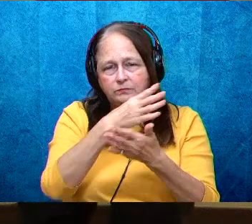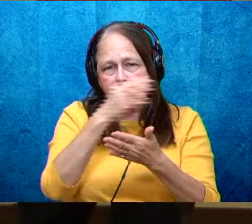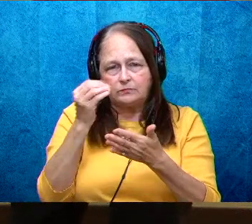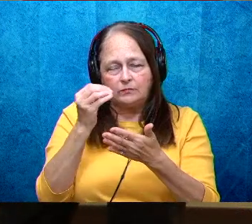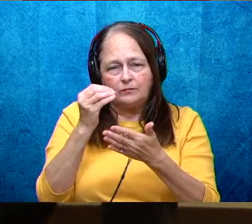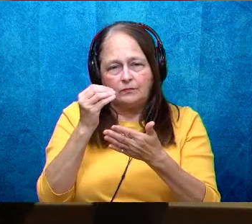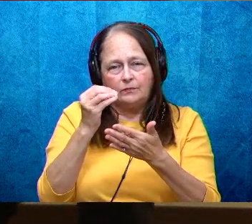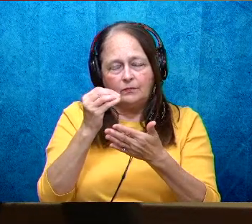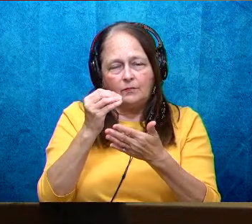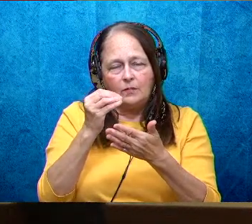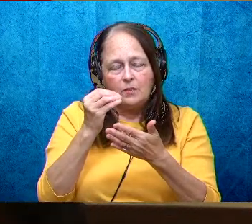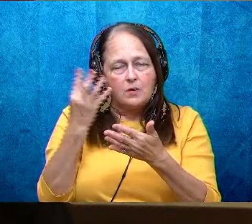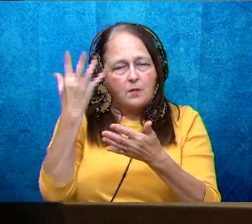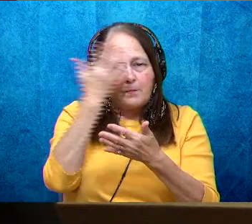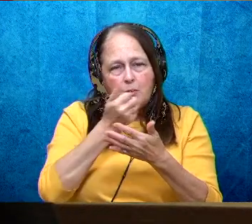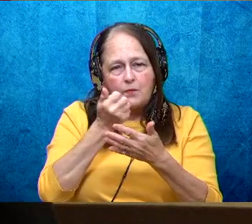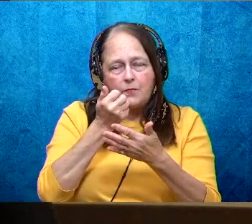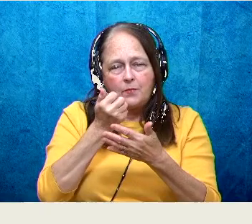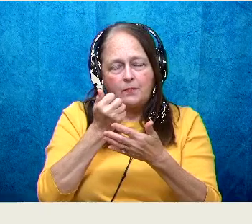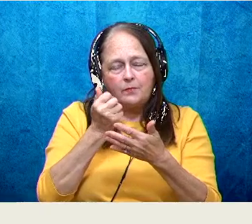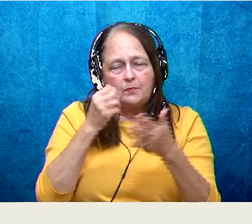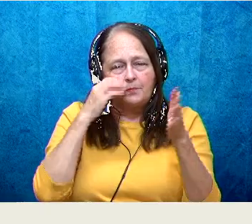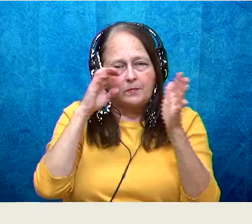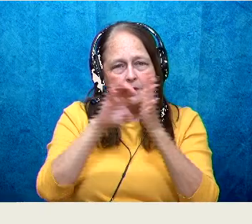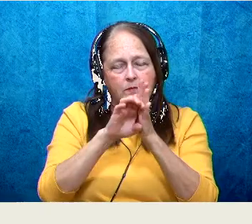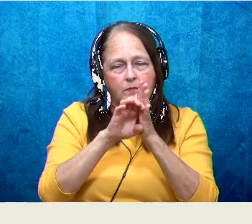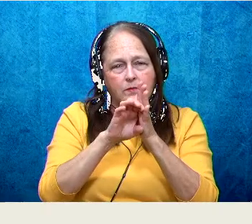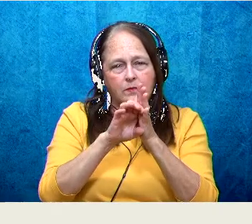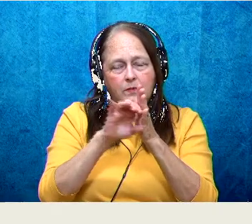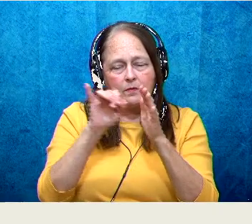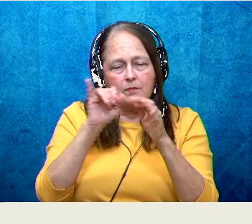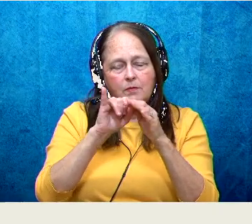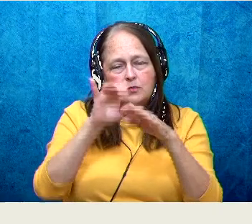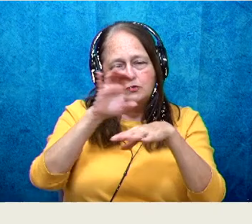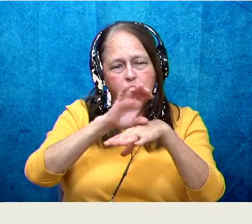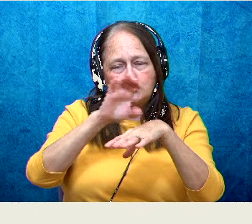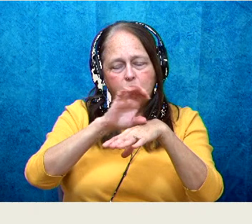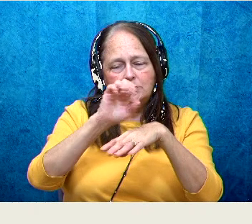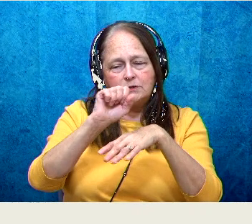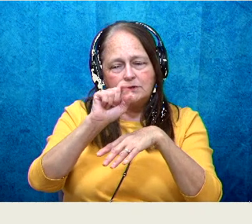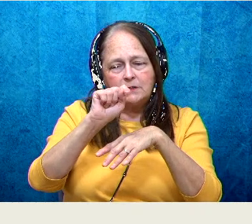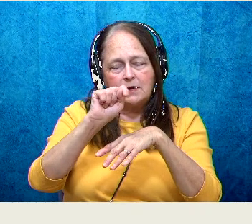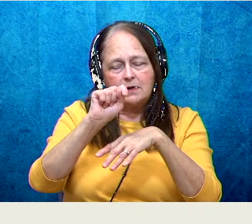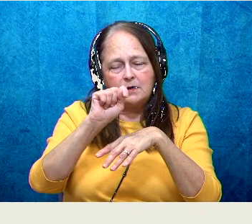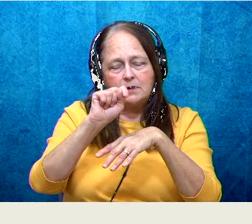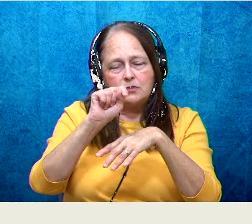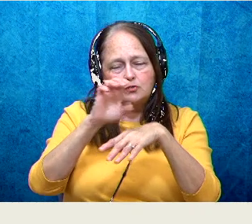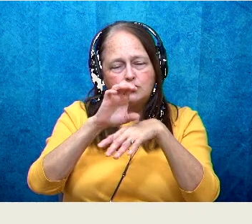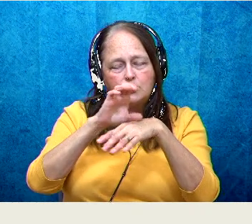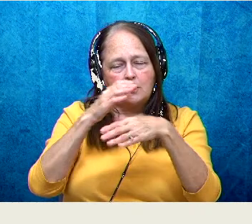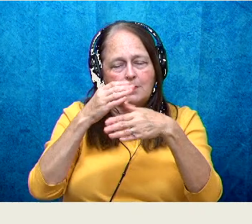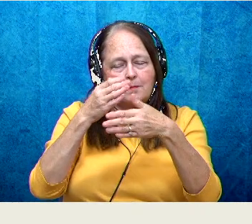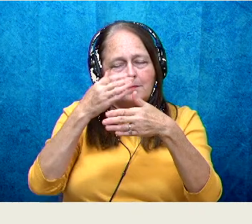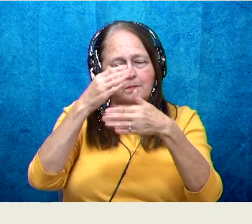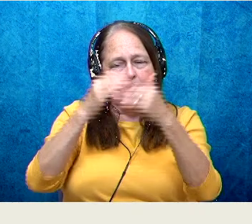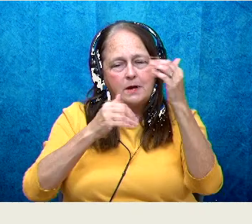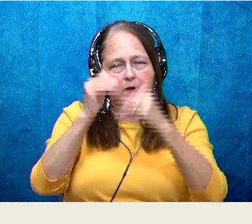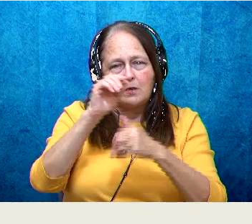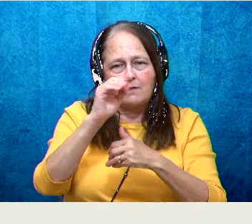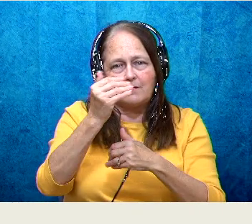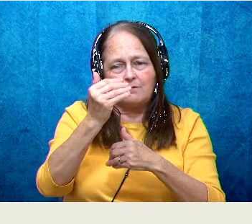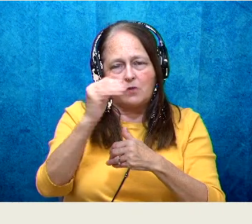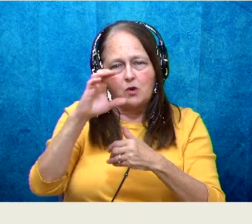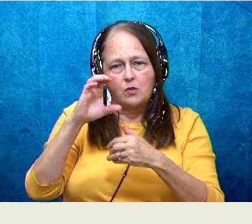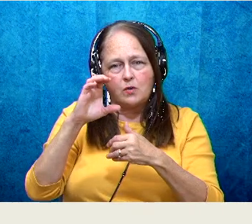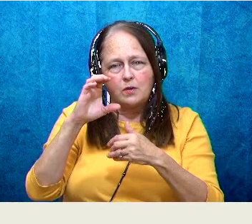And here's a beautiful image of St. Basil's Cathedral, which was a church that was built in the 1500s. Moscow